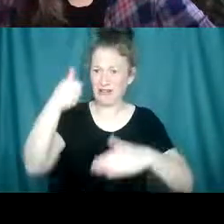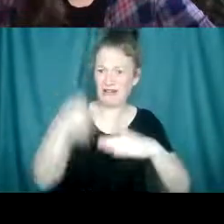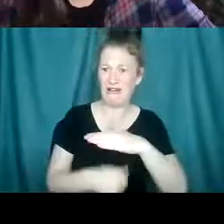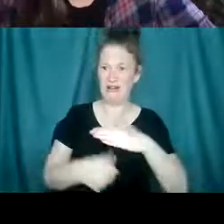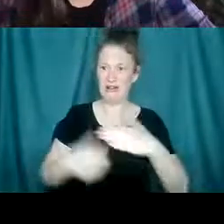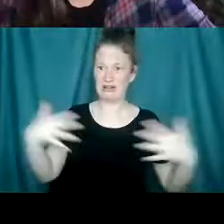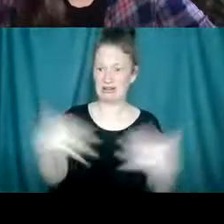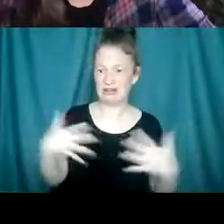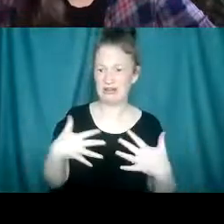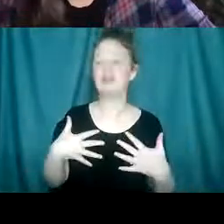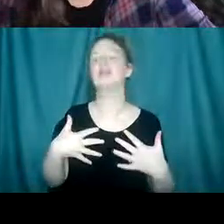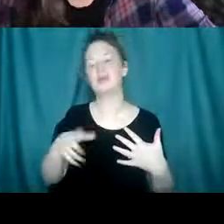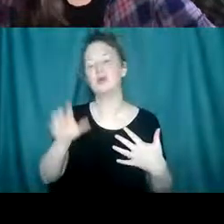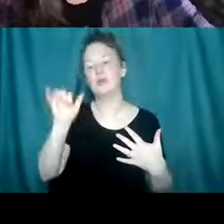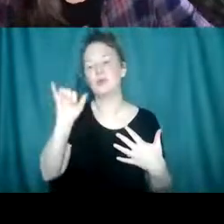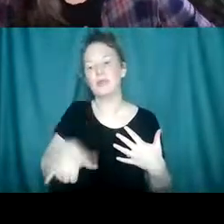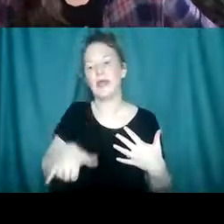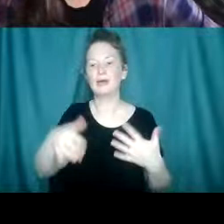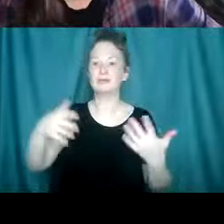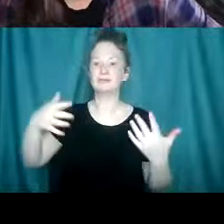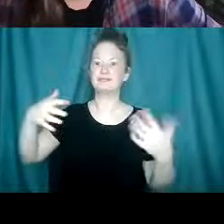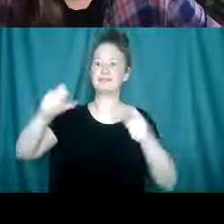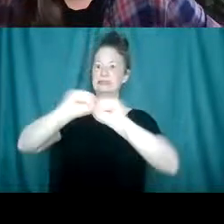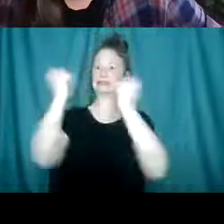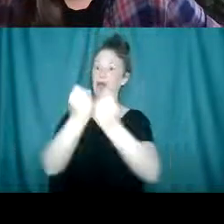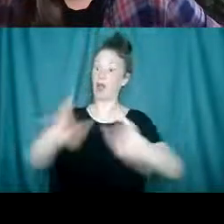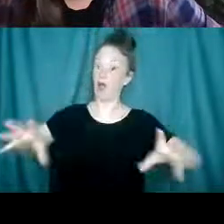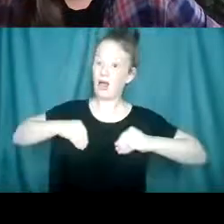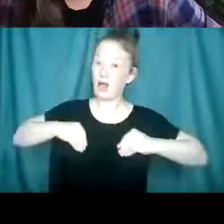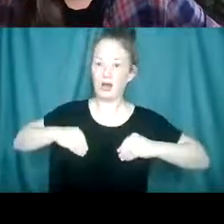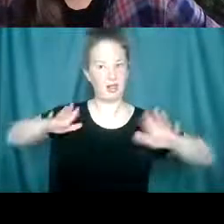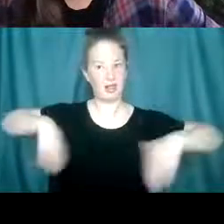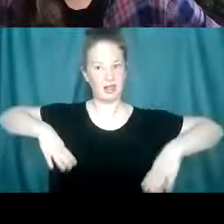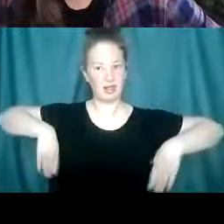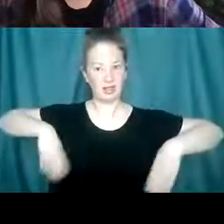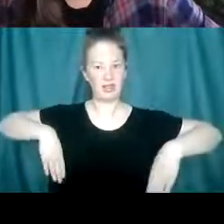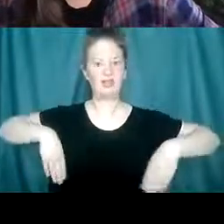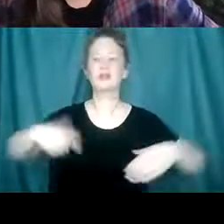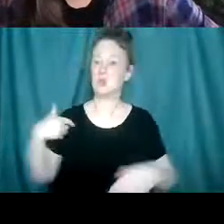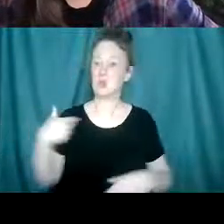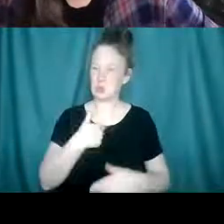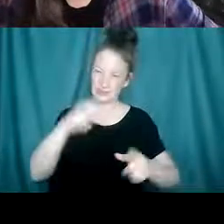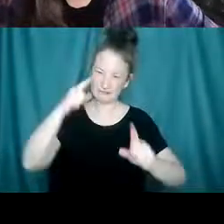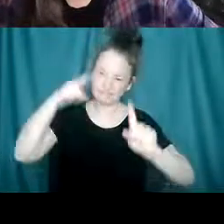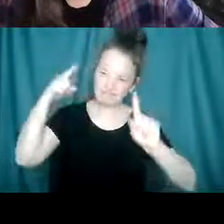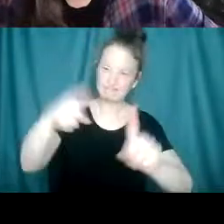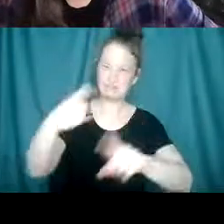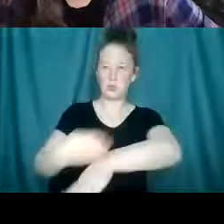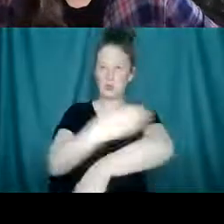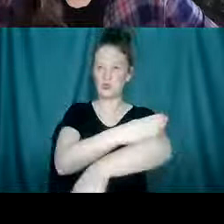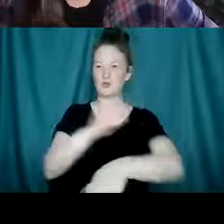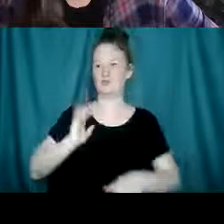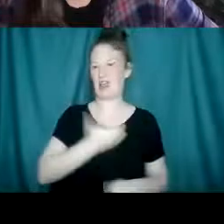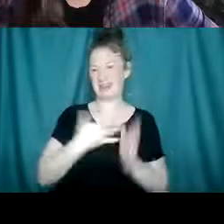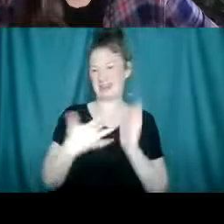the social acceptance is definitely an issue. And this is something we're working on. We're trying to improve this technology. Maybe it